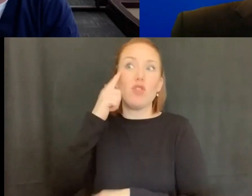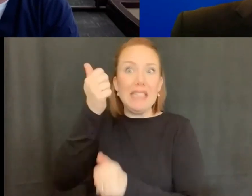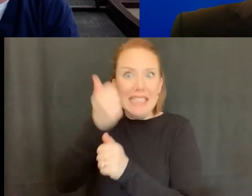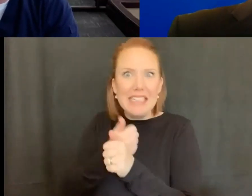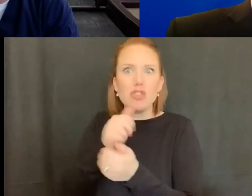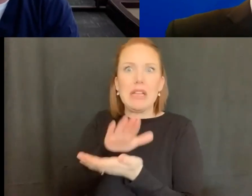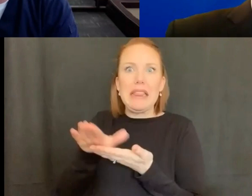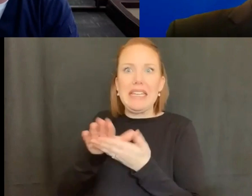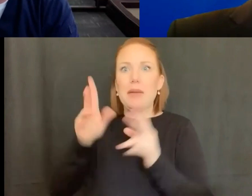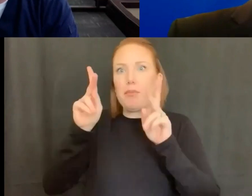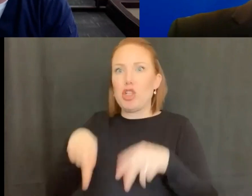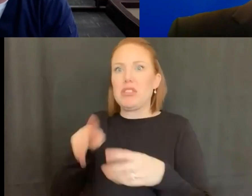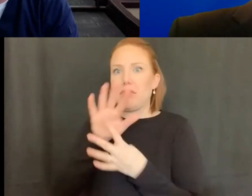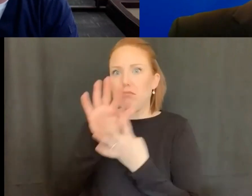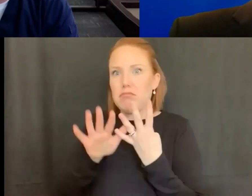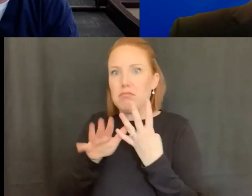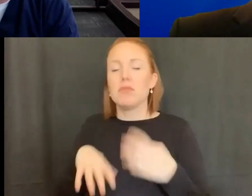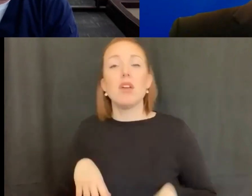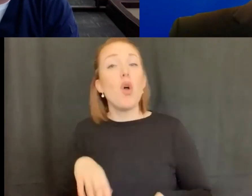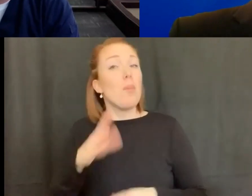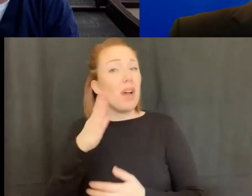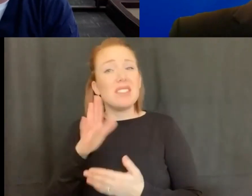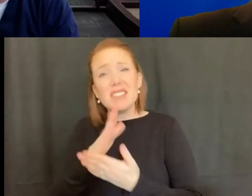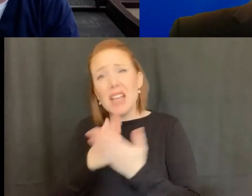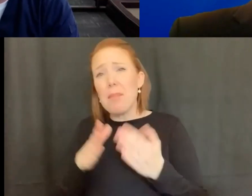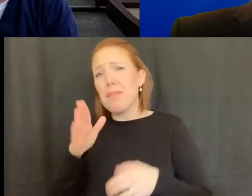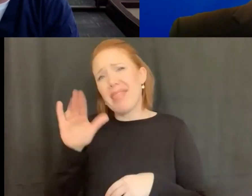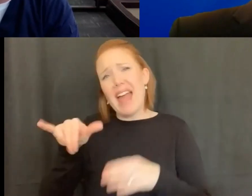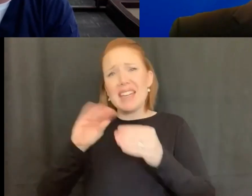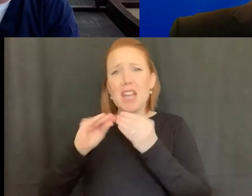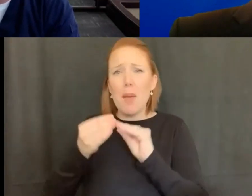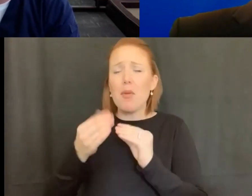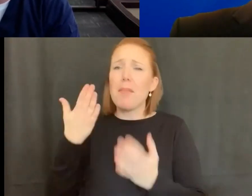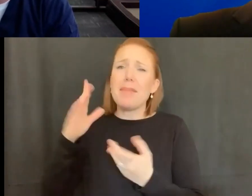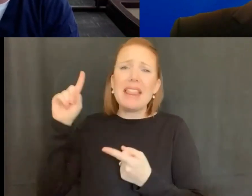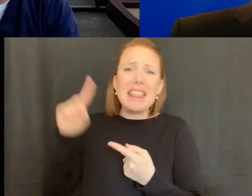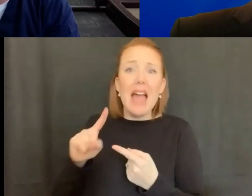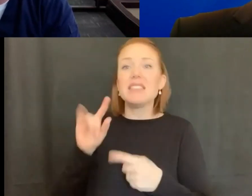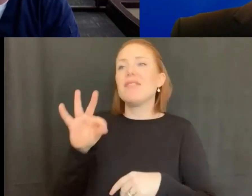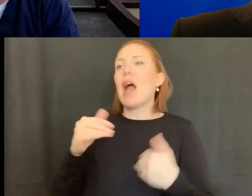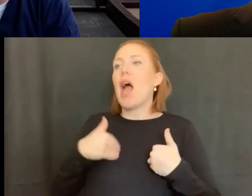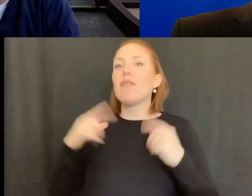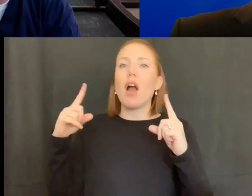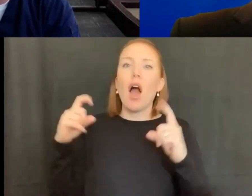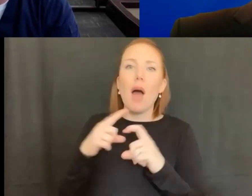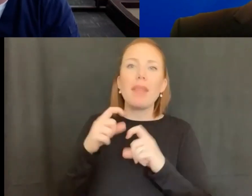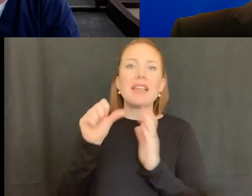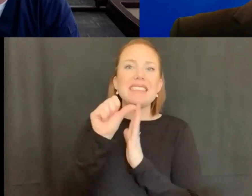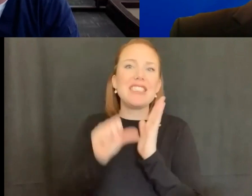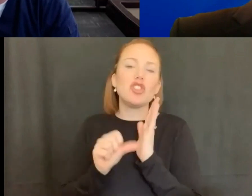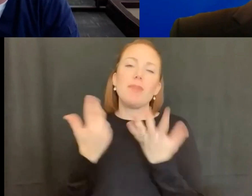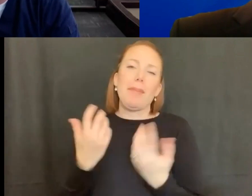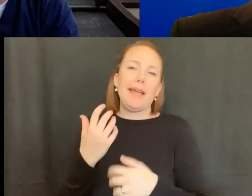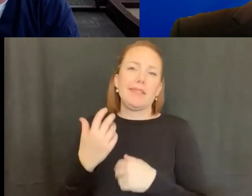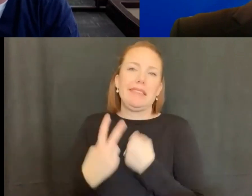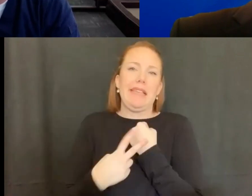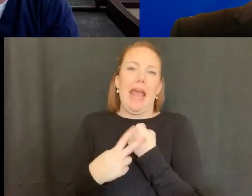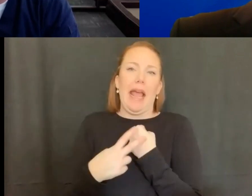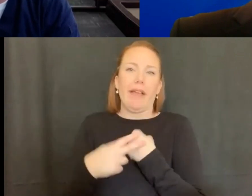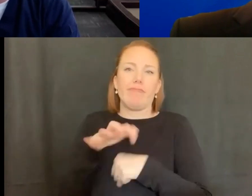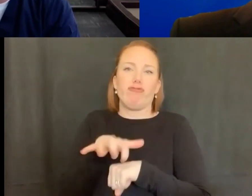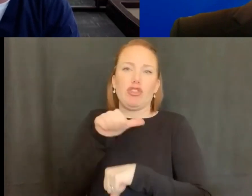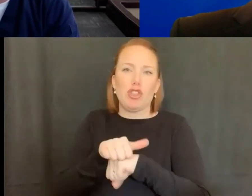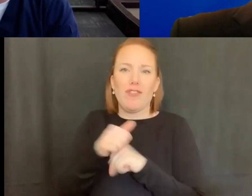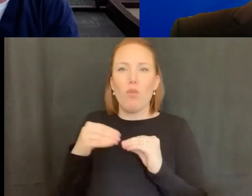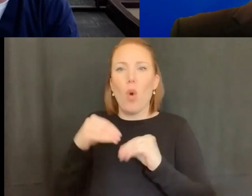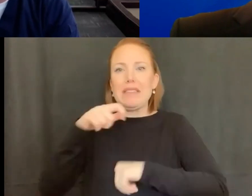But although some of those, that number might shrink if I'm doing a complex procedure. I might reserve more time for a single person. Like